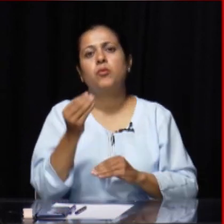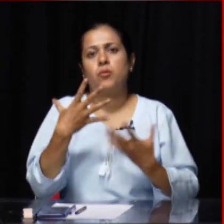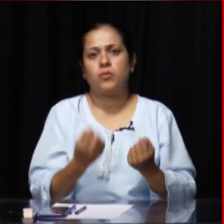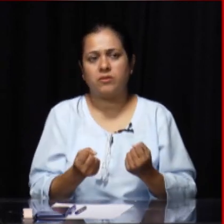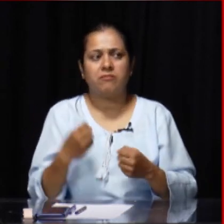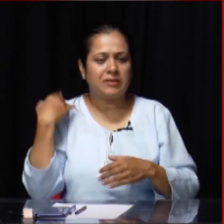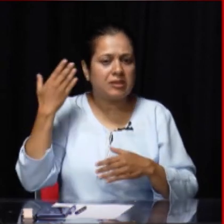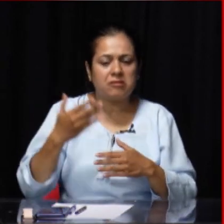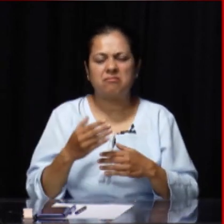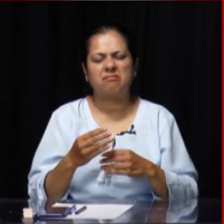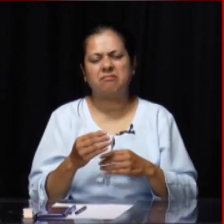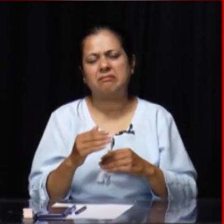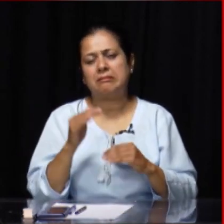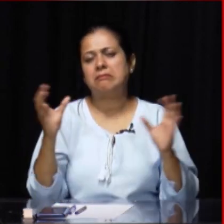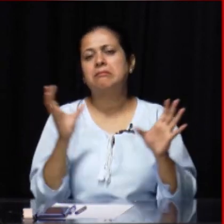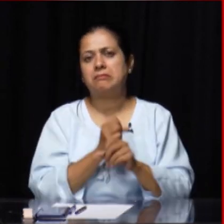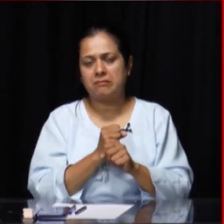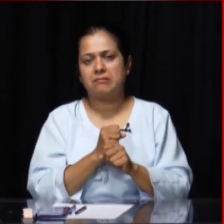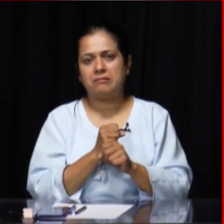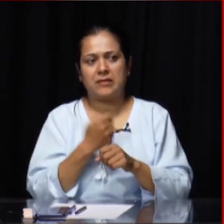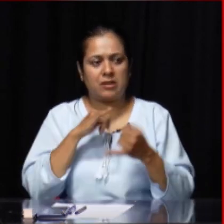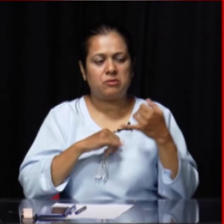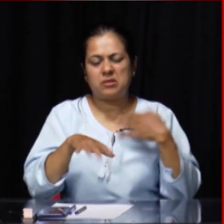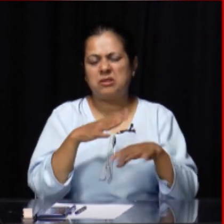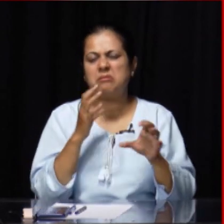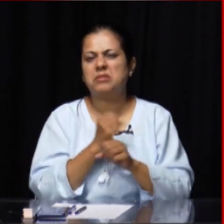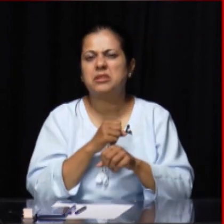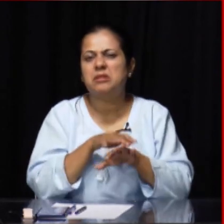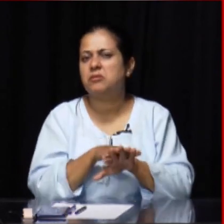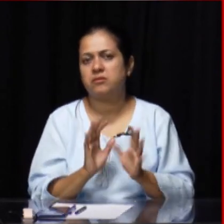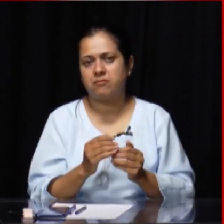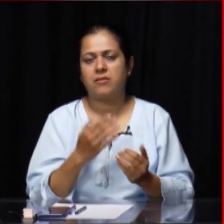which sadly till today is missing in our society.